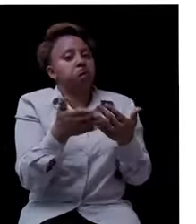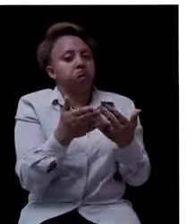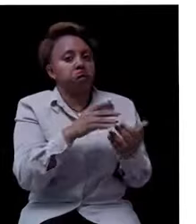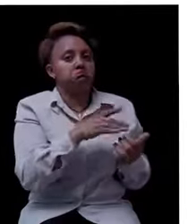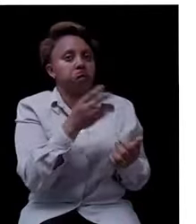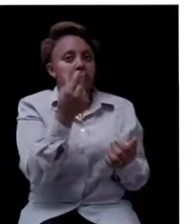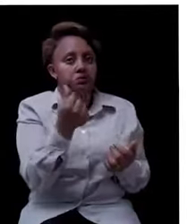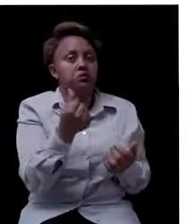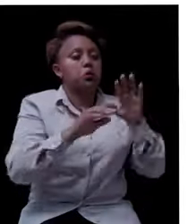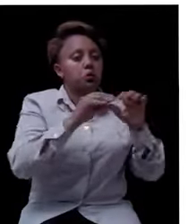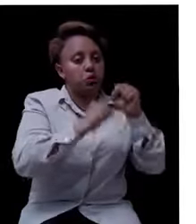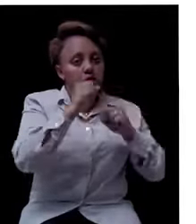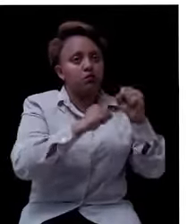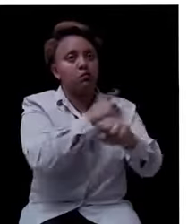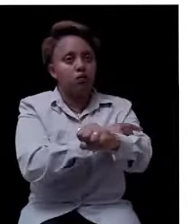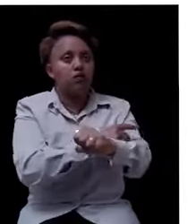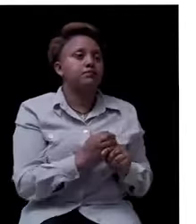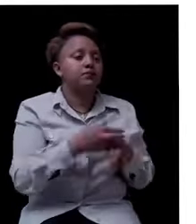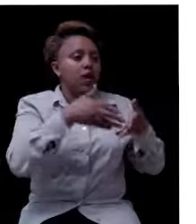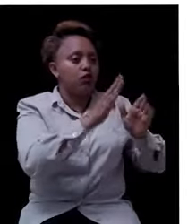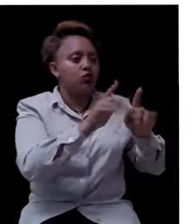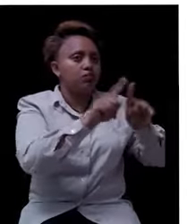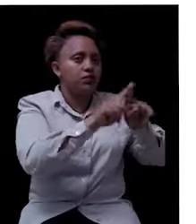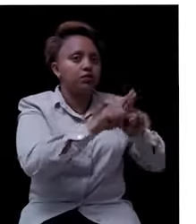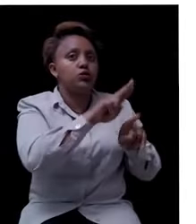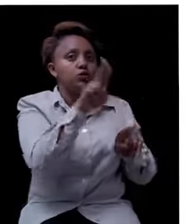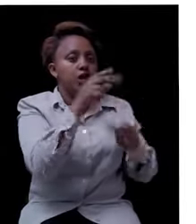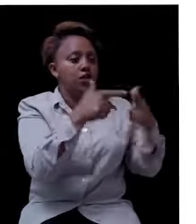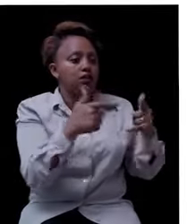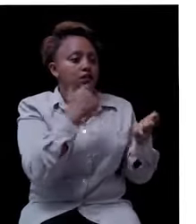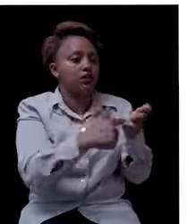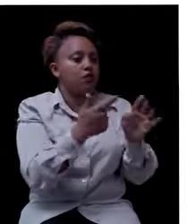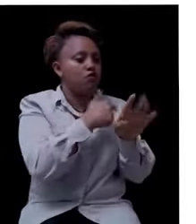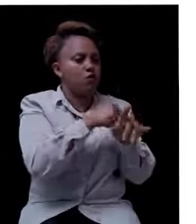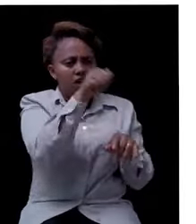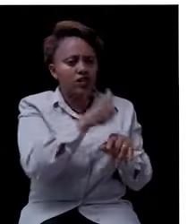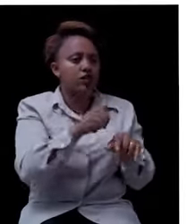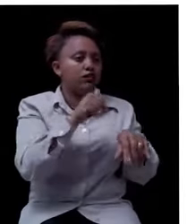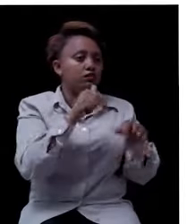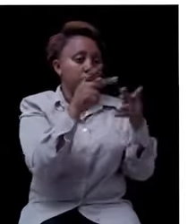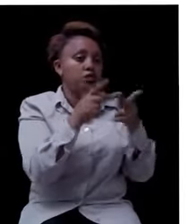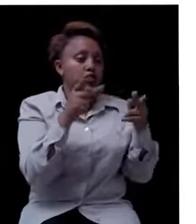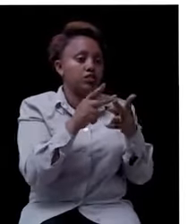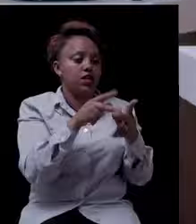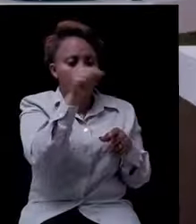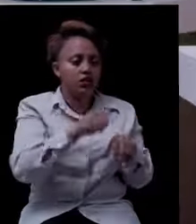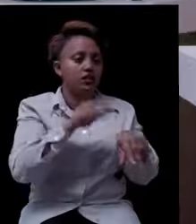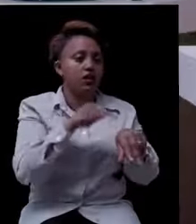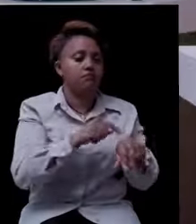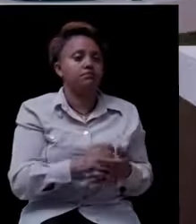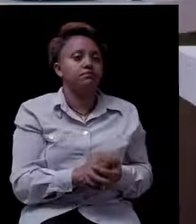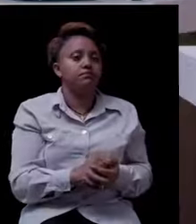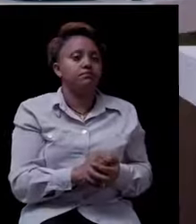power, vast resource of computing power, allows multiple users to access data from any location at any time.